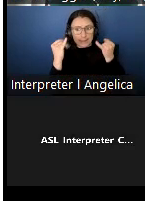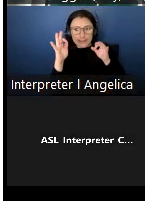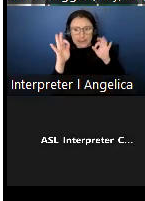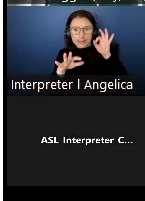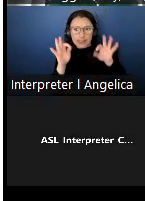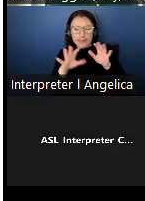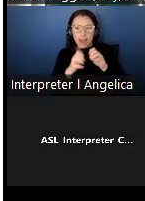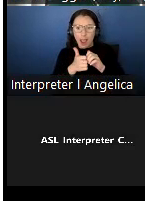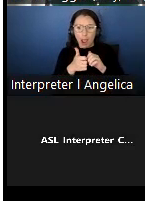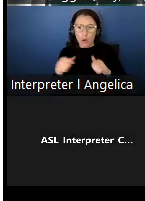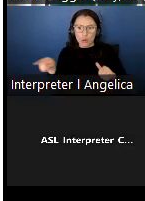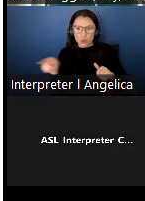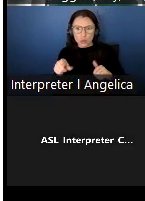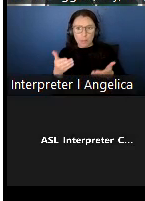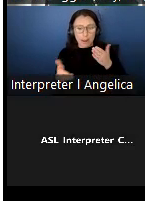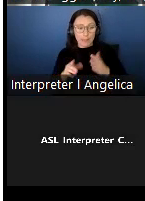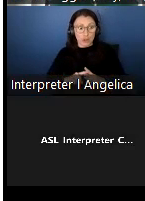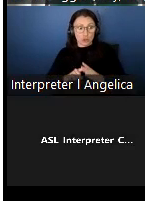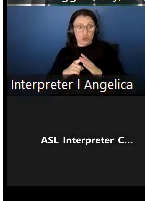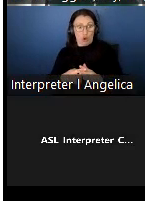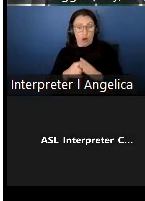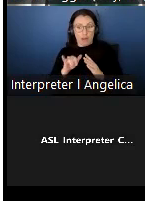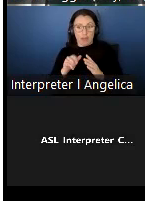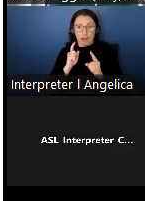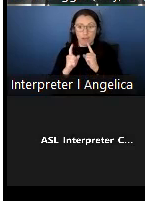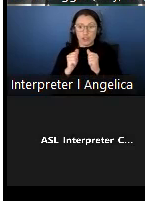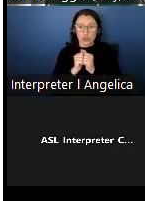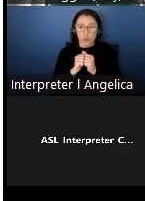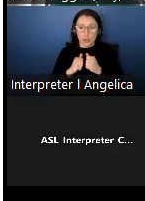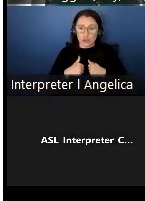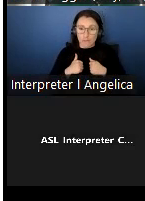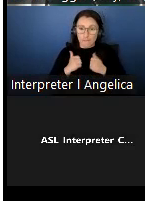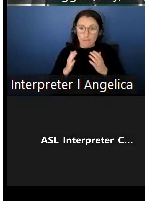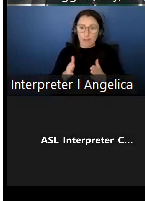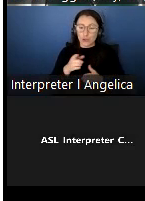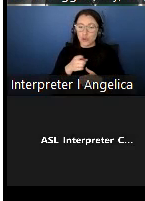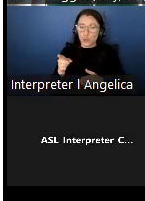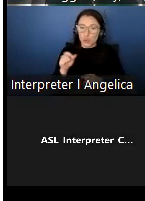you may start beginning that conversation with survivors you're working with.